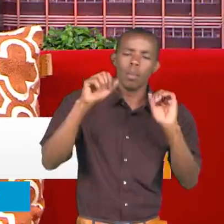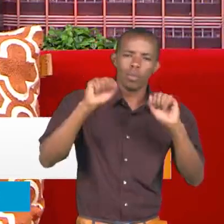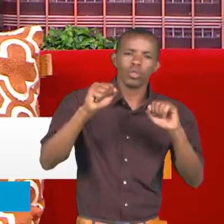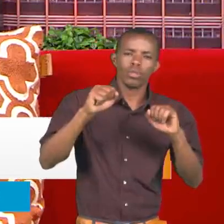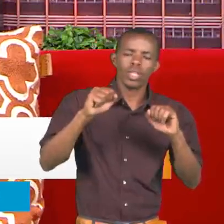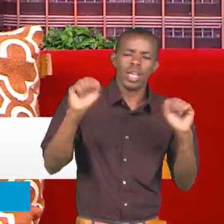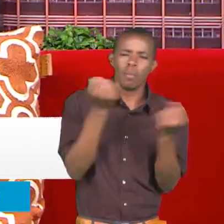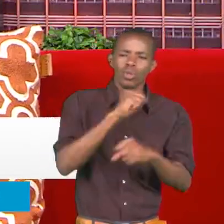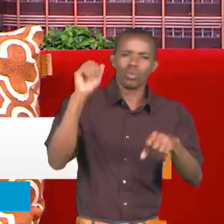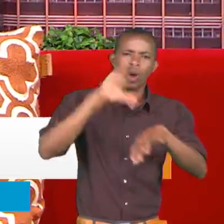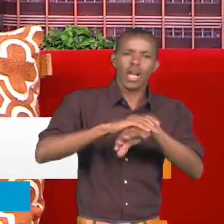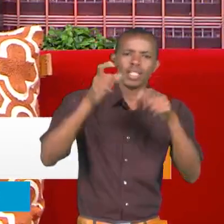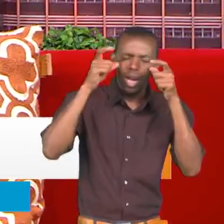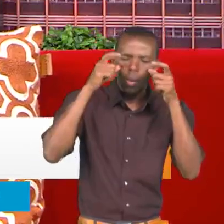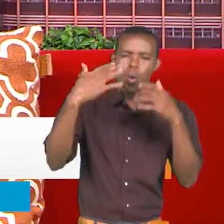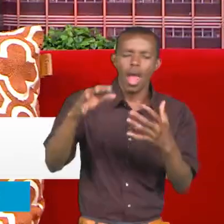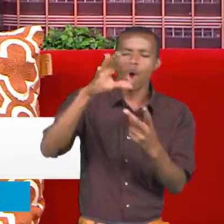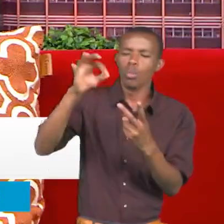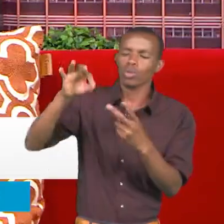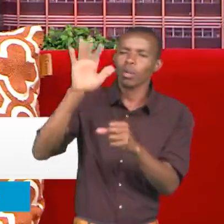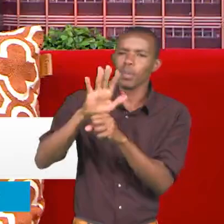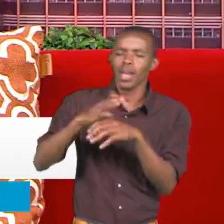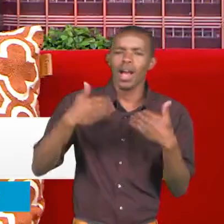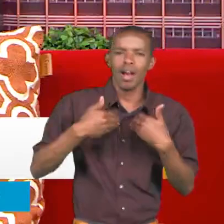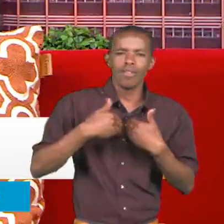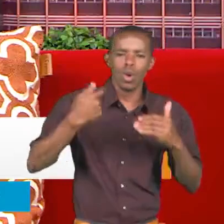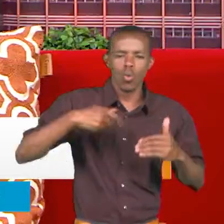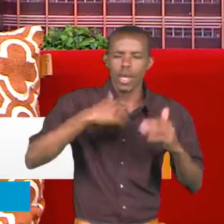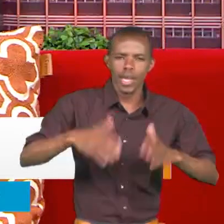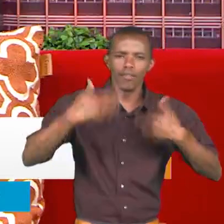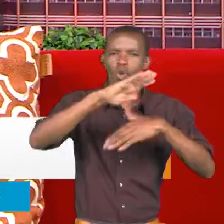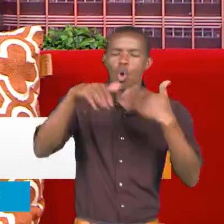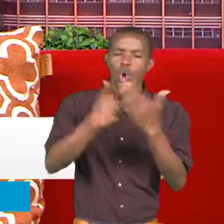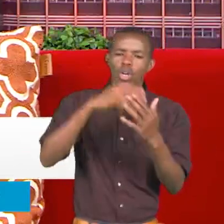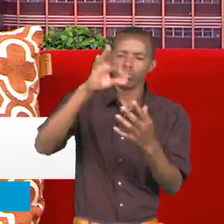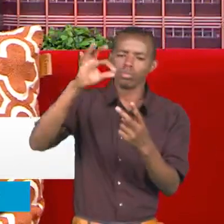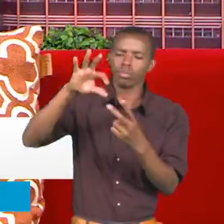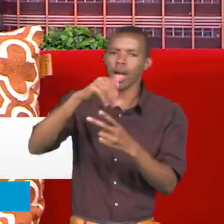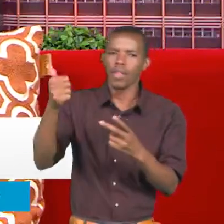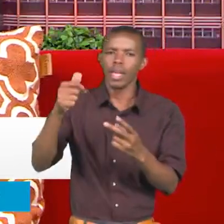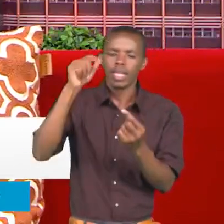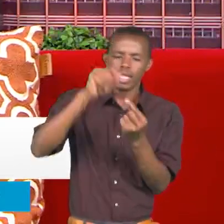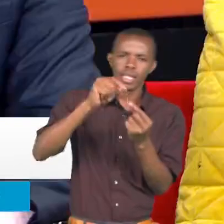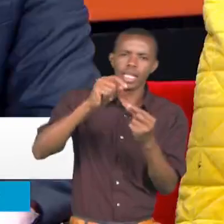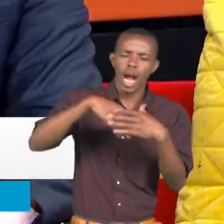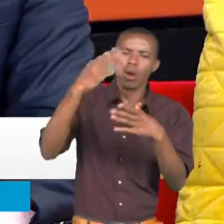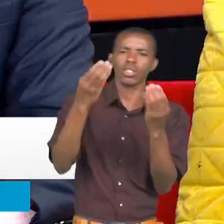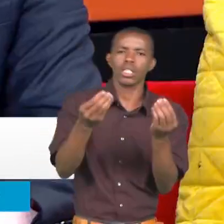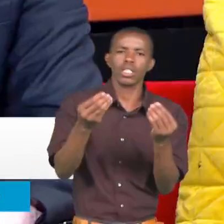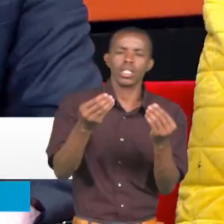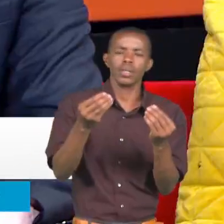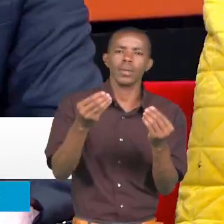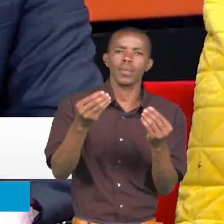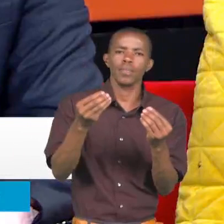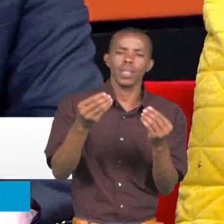HIV because all the options are available to you because we have given you all these other options. You know, even testing now has been made easy. The self-testing,